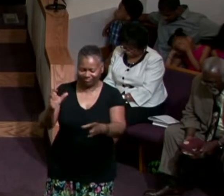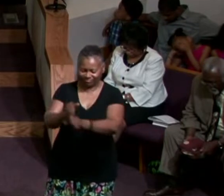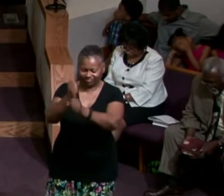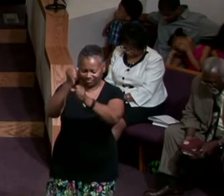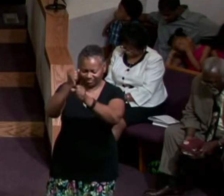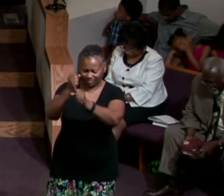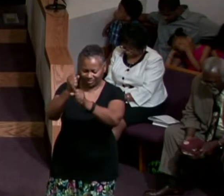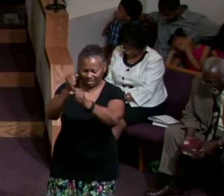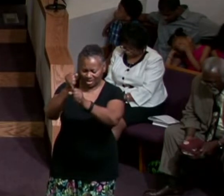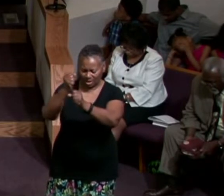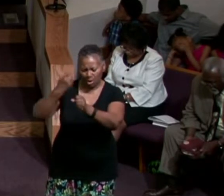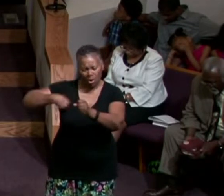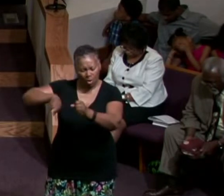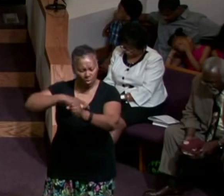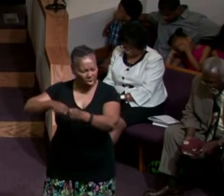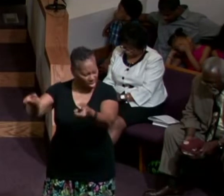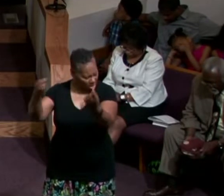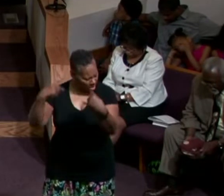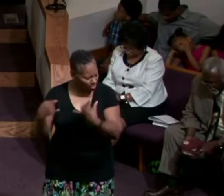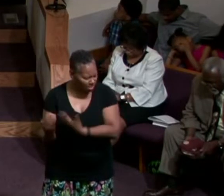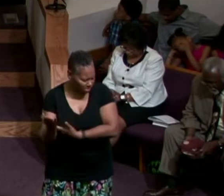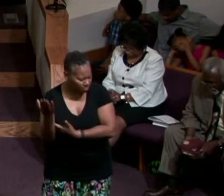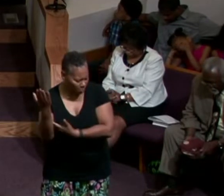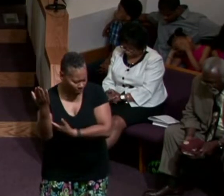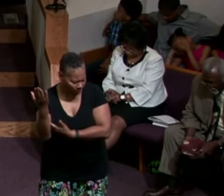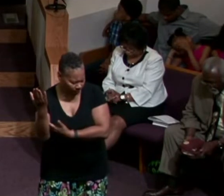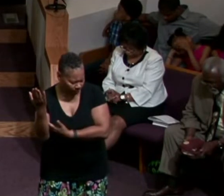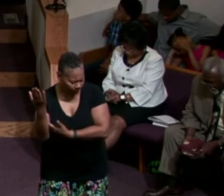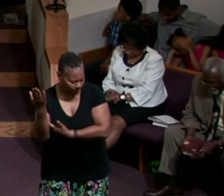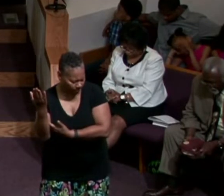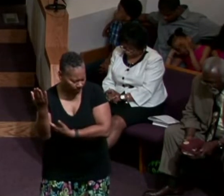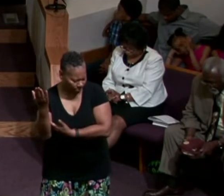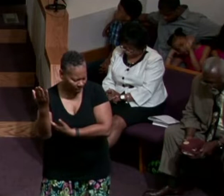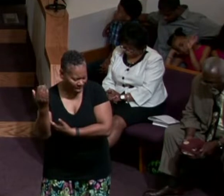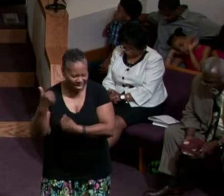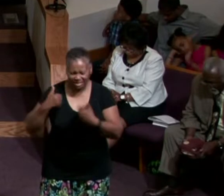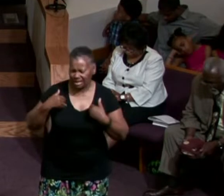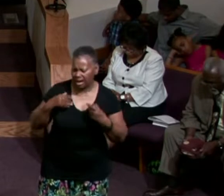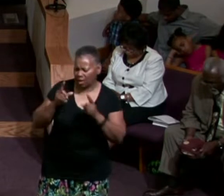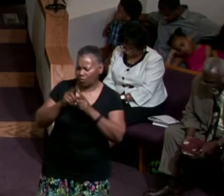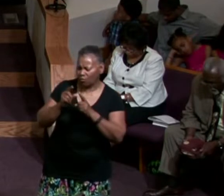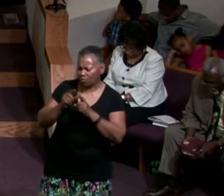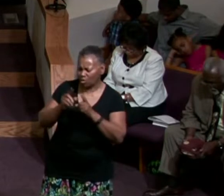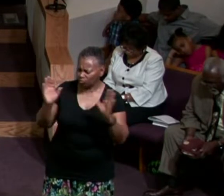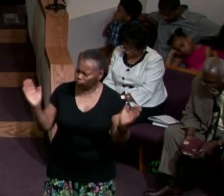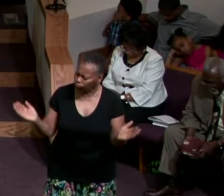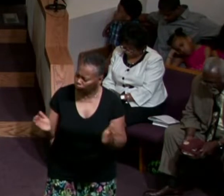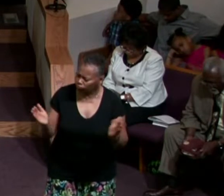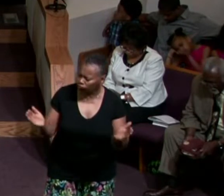We come this morning to have words of encouragement,